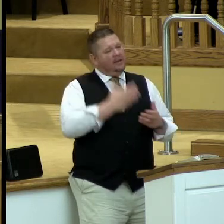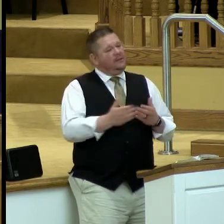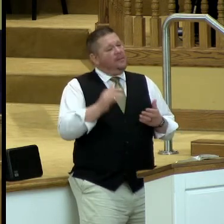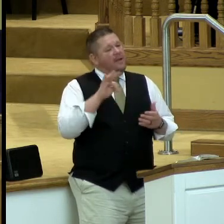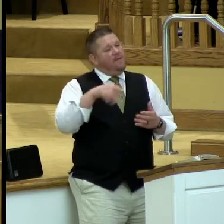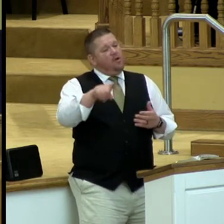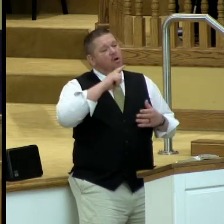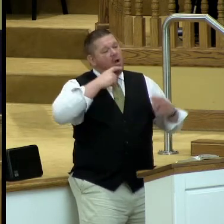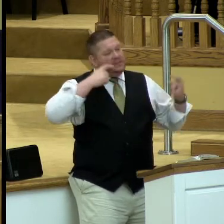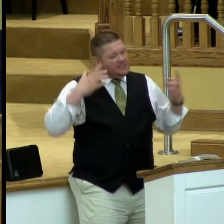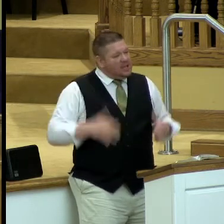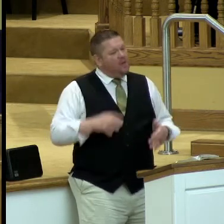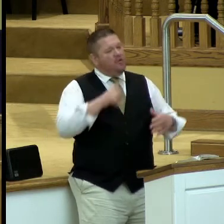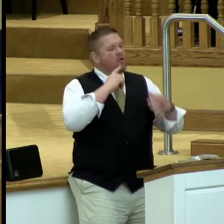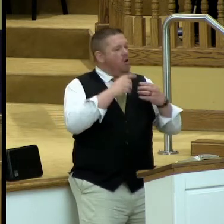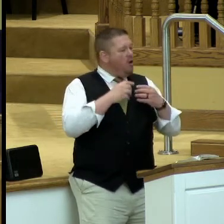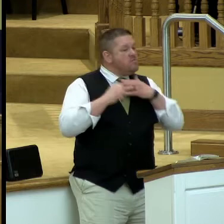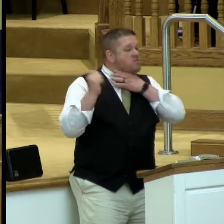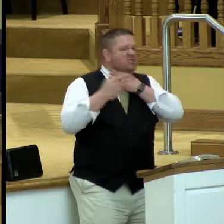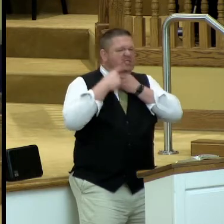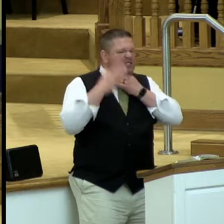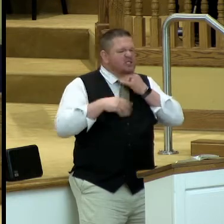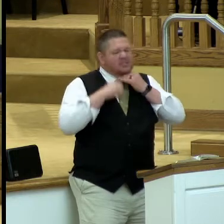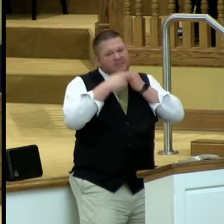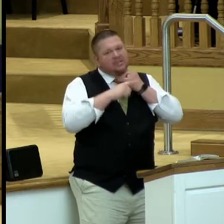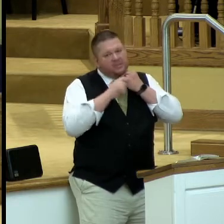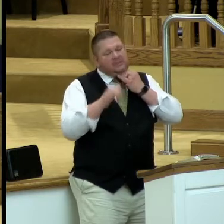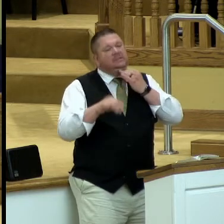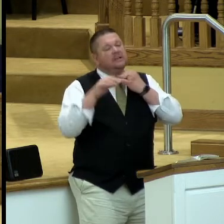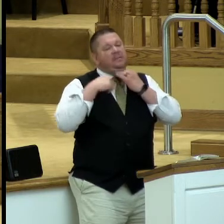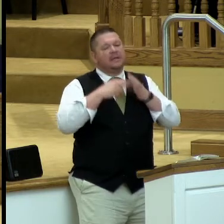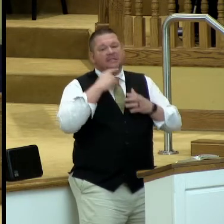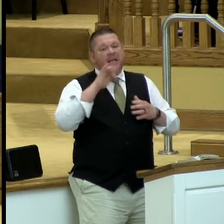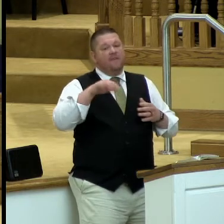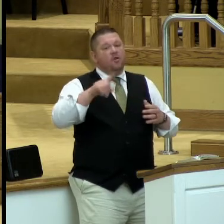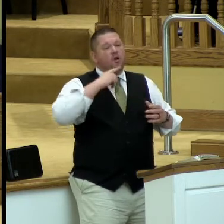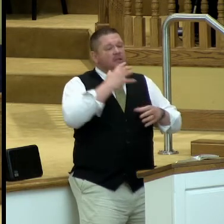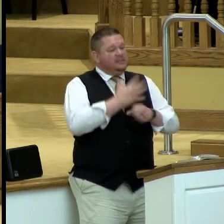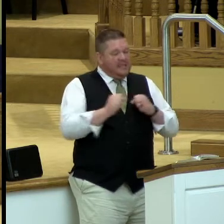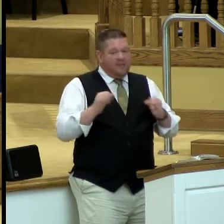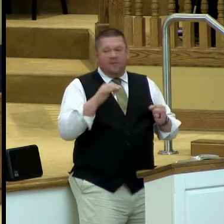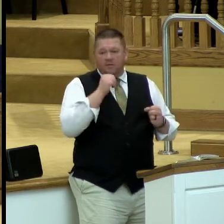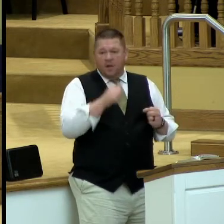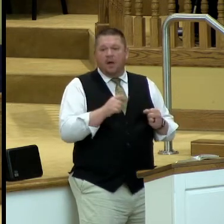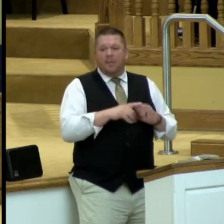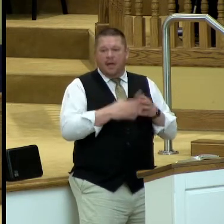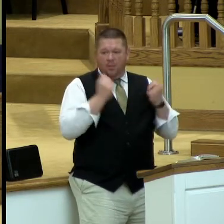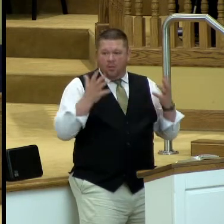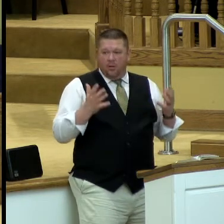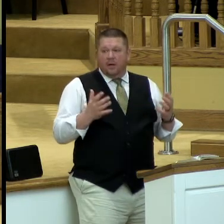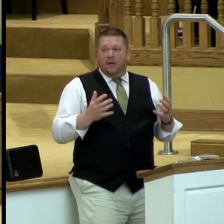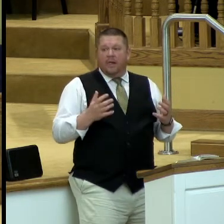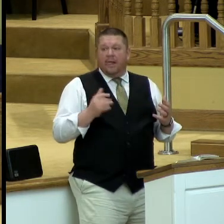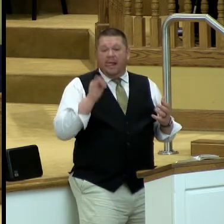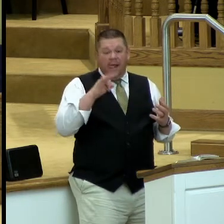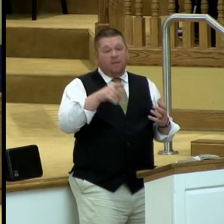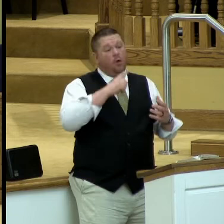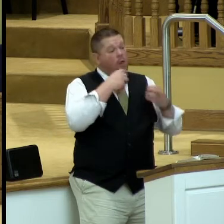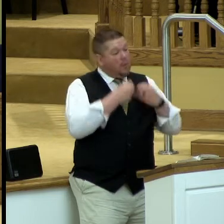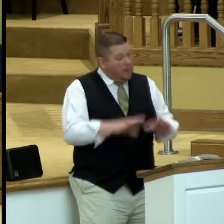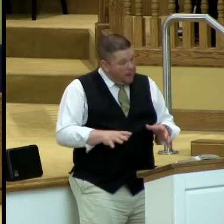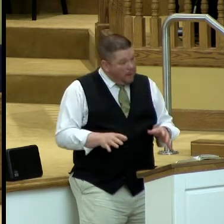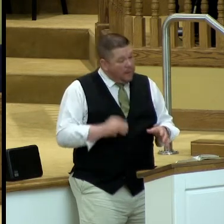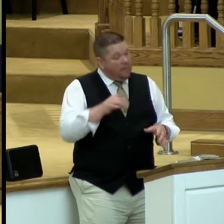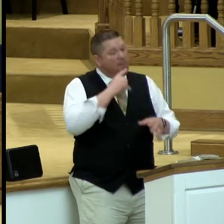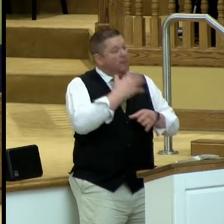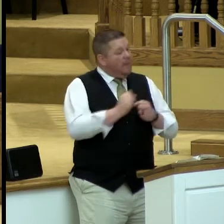Understand something. If you're a sinner, if you're lost, well, we're all sinners. I didn't mean to start with that. I meant to say if you're saved or if you're not, but hallelujah. If you're